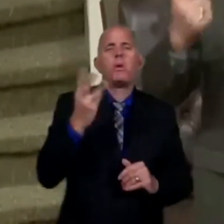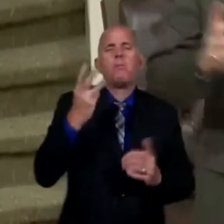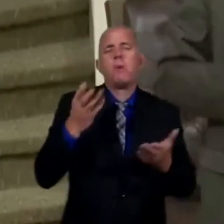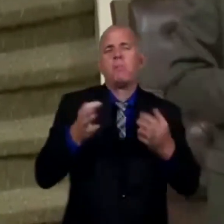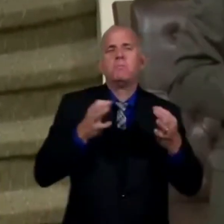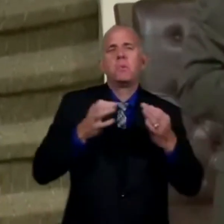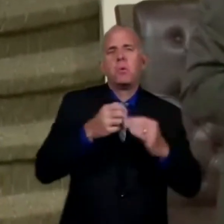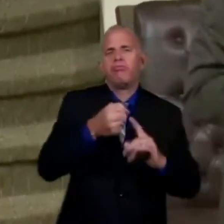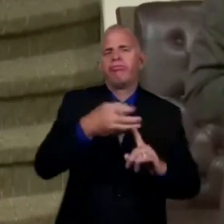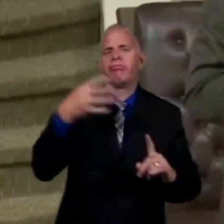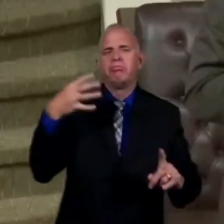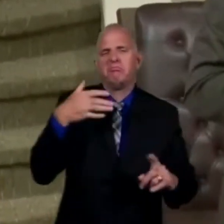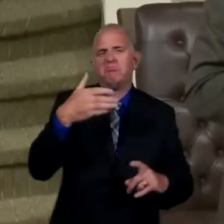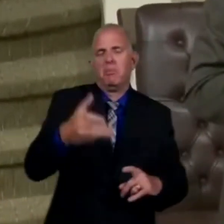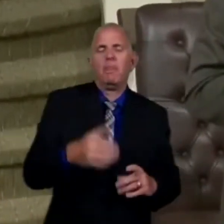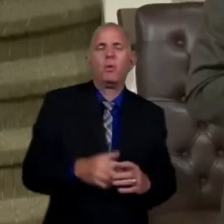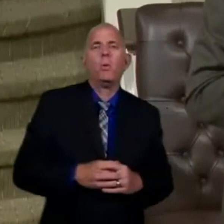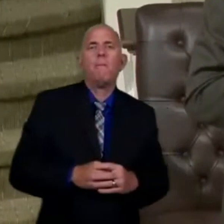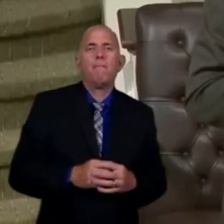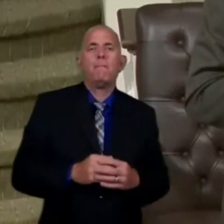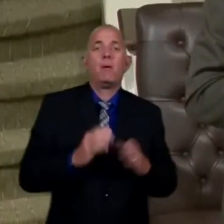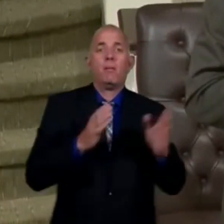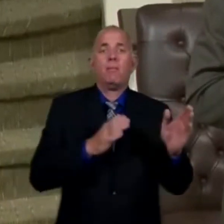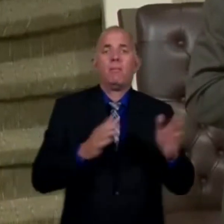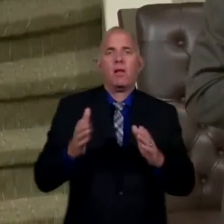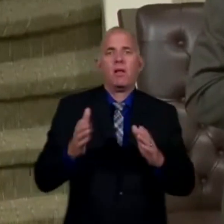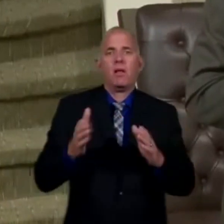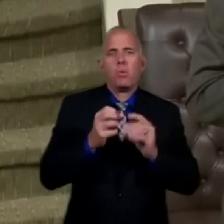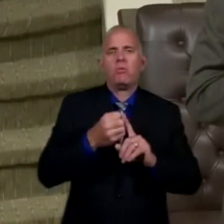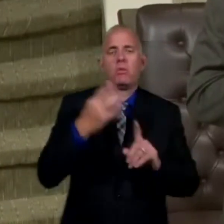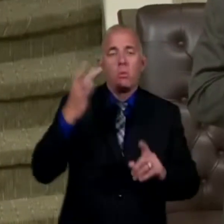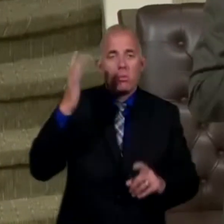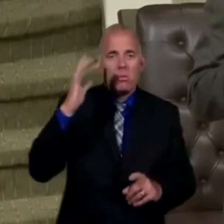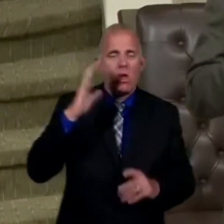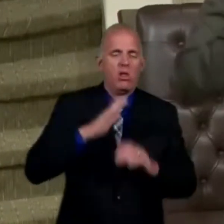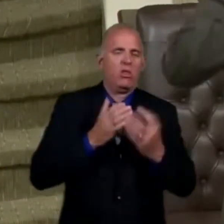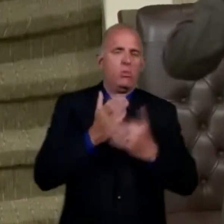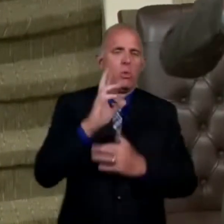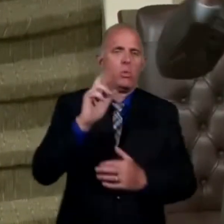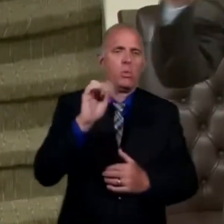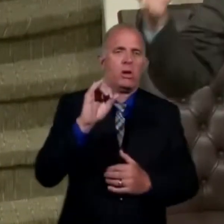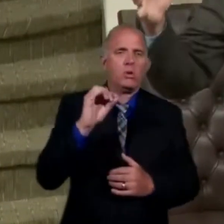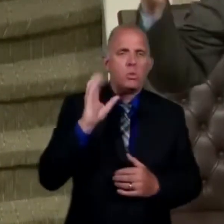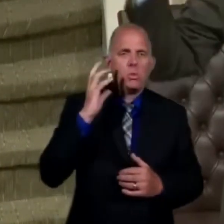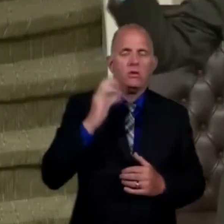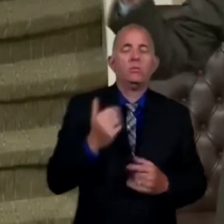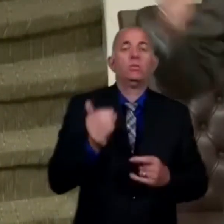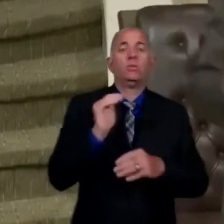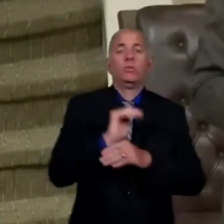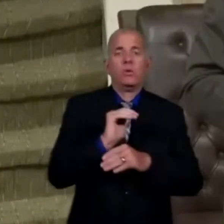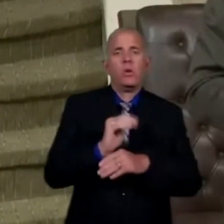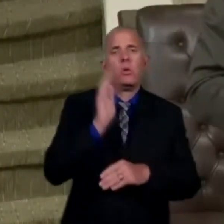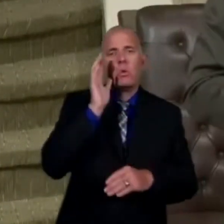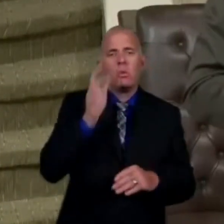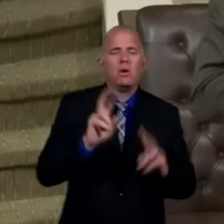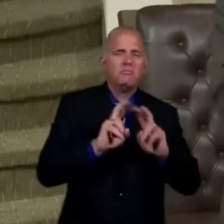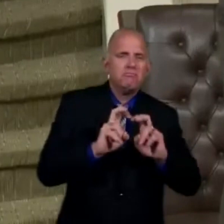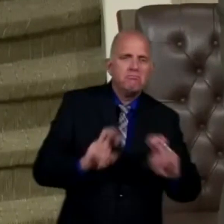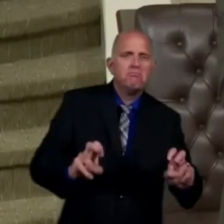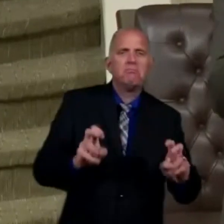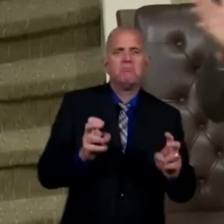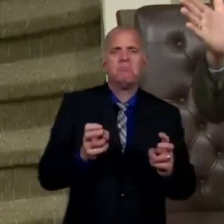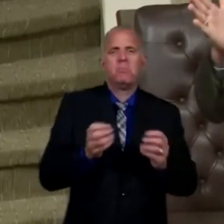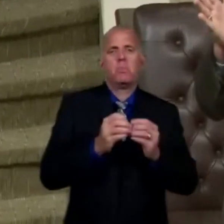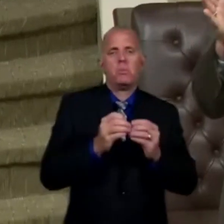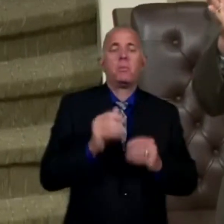start talking about it a little bit this week on the radio program, Grace to Grow. But on Wednesday night, we're going to look at it as a survey. But I wanted just to kind